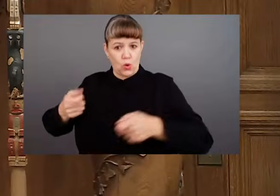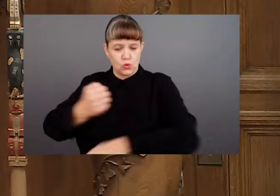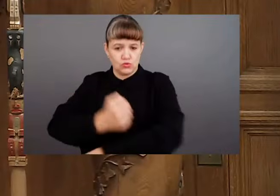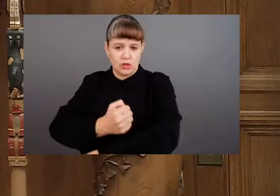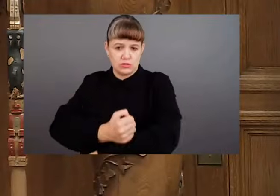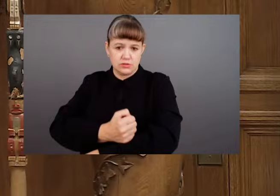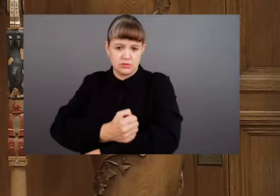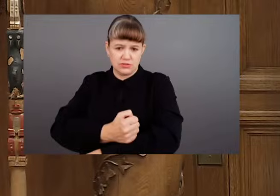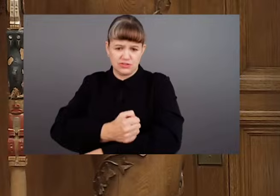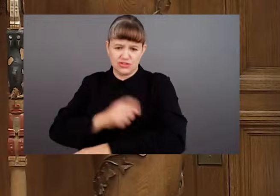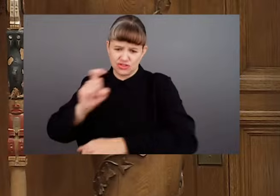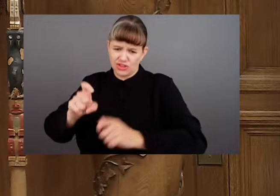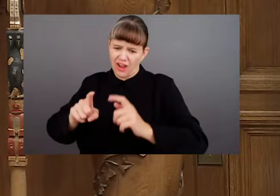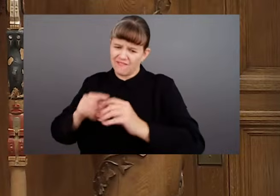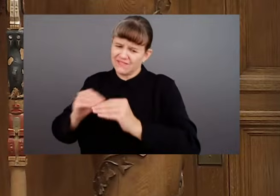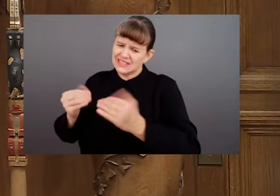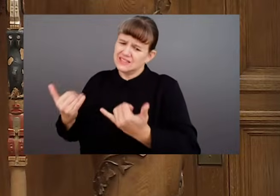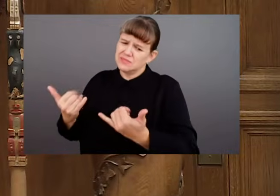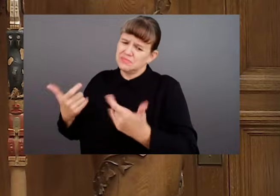Minister of Health.